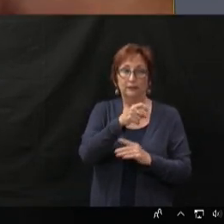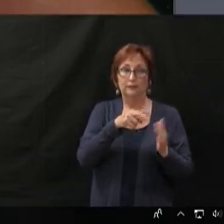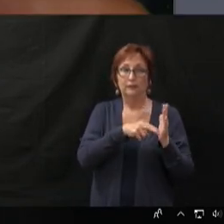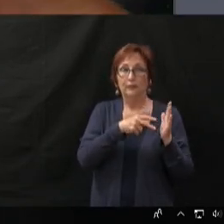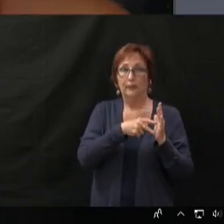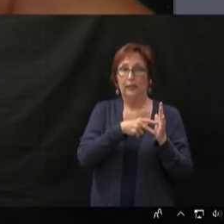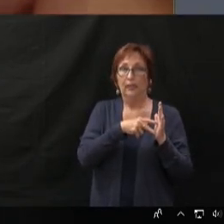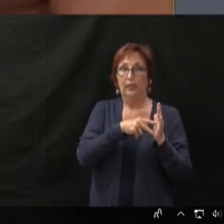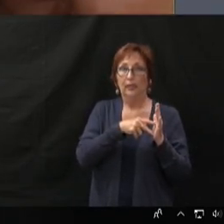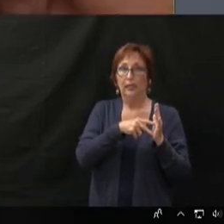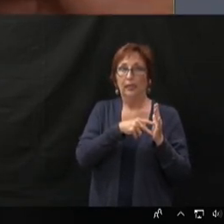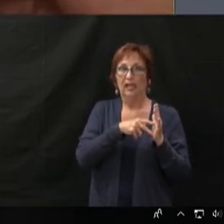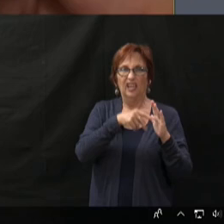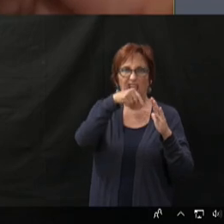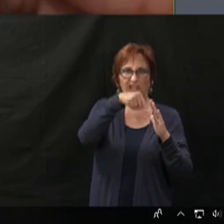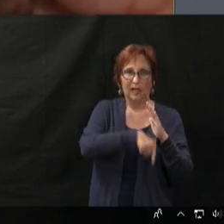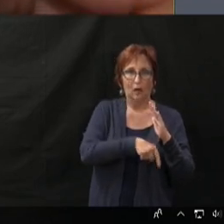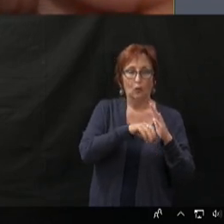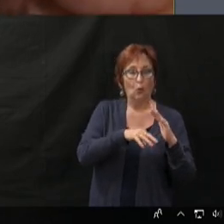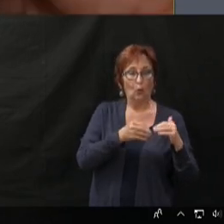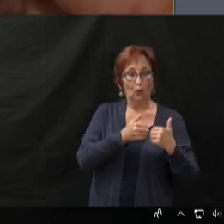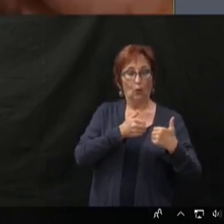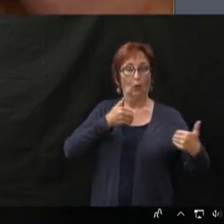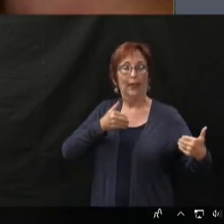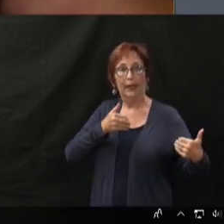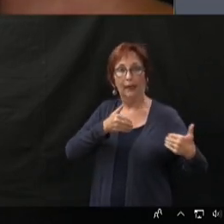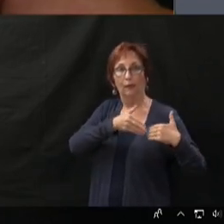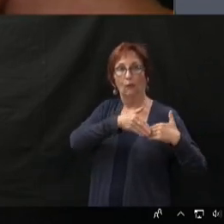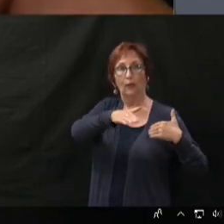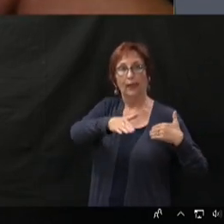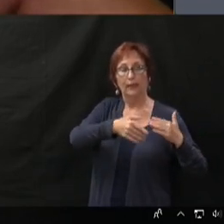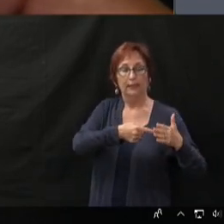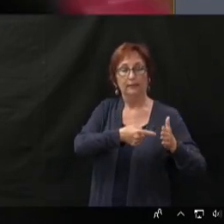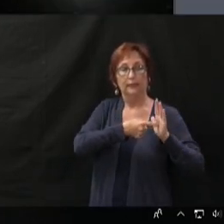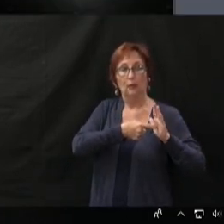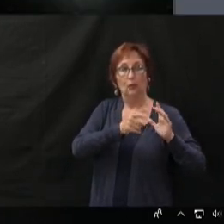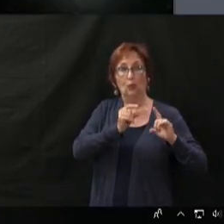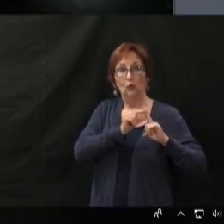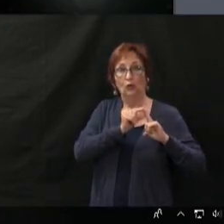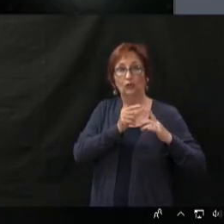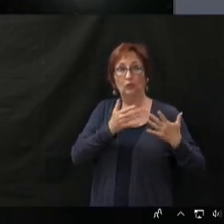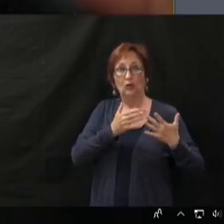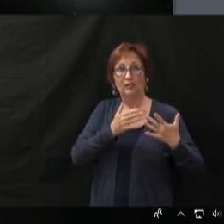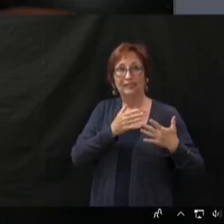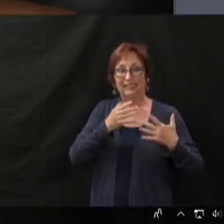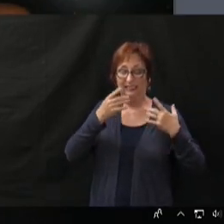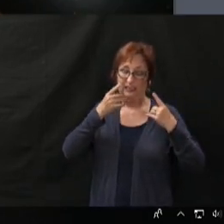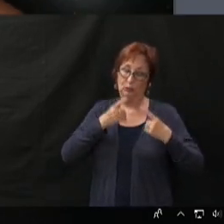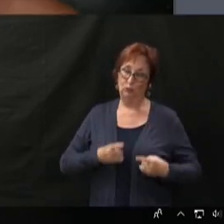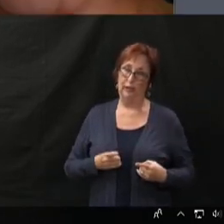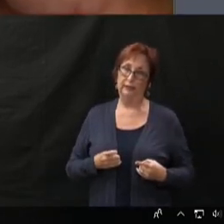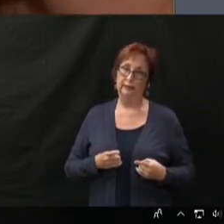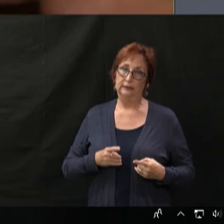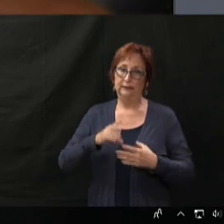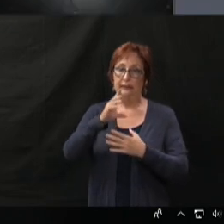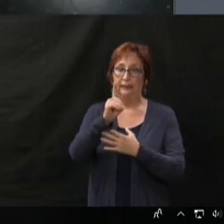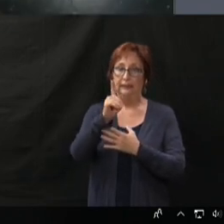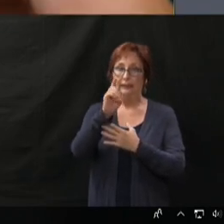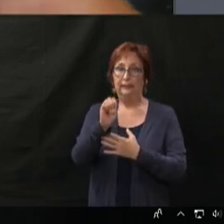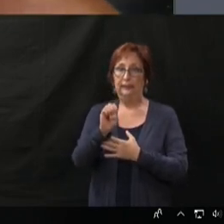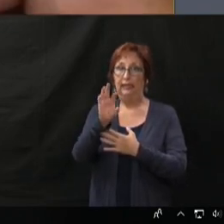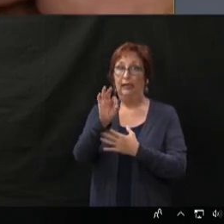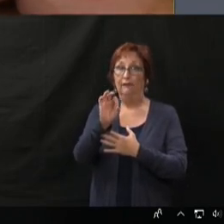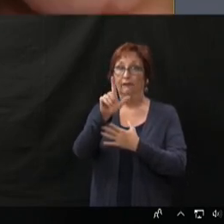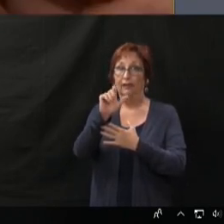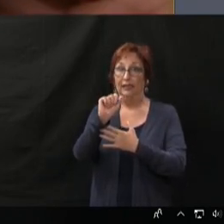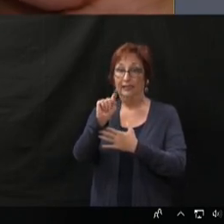means down or away. An example word is depress, deflate.